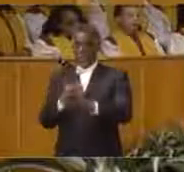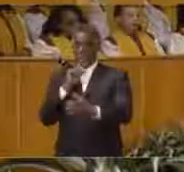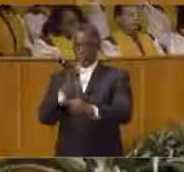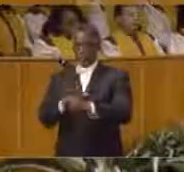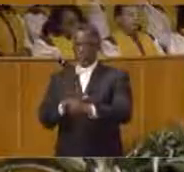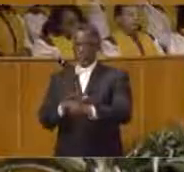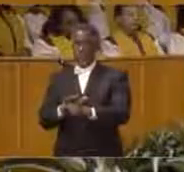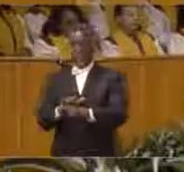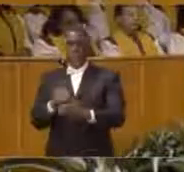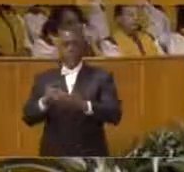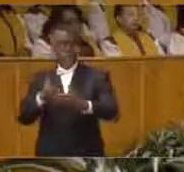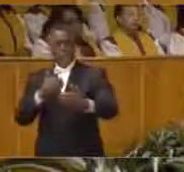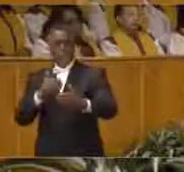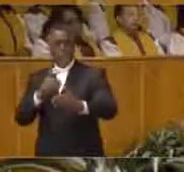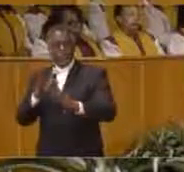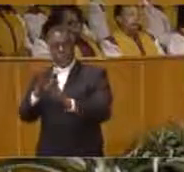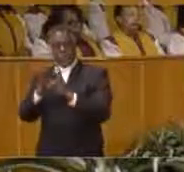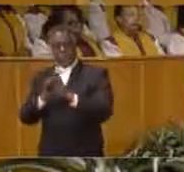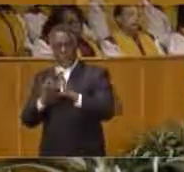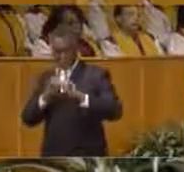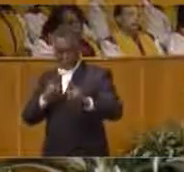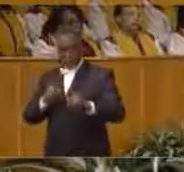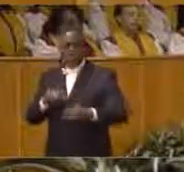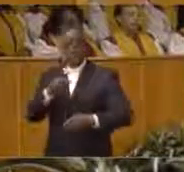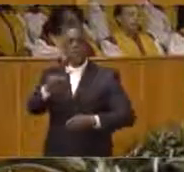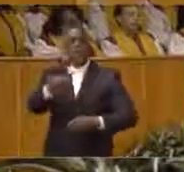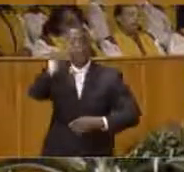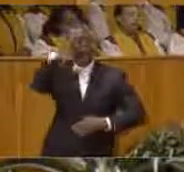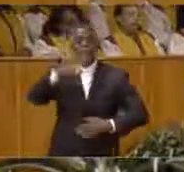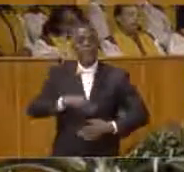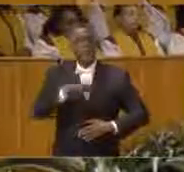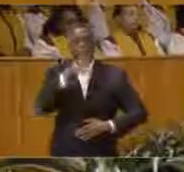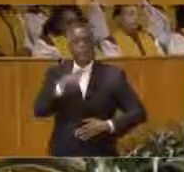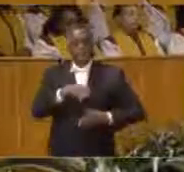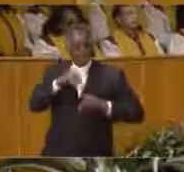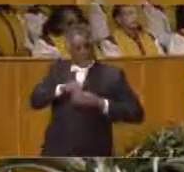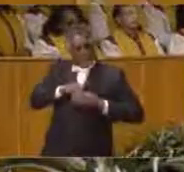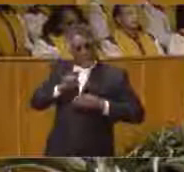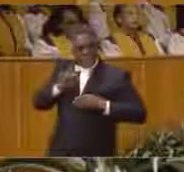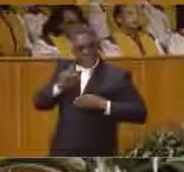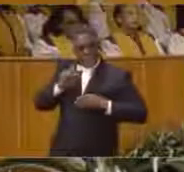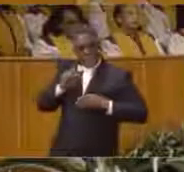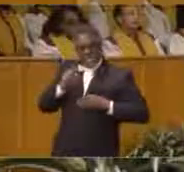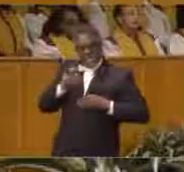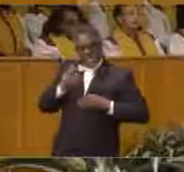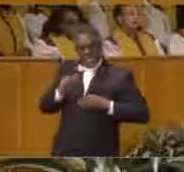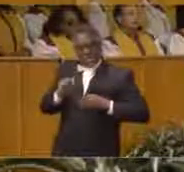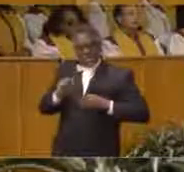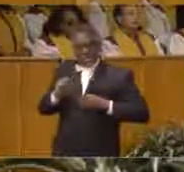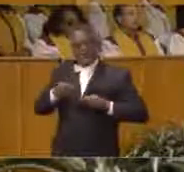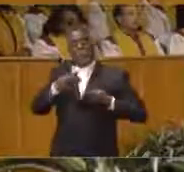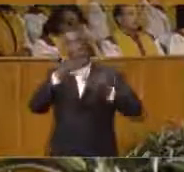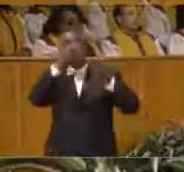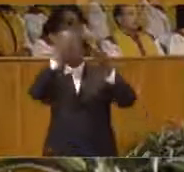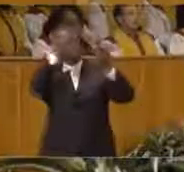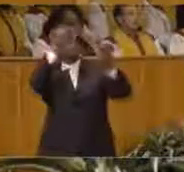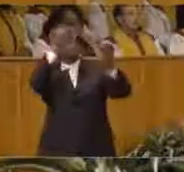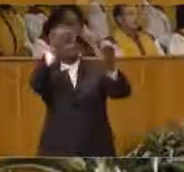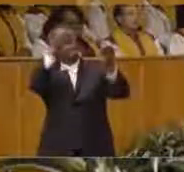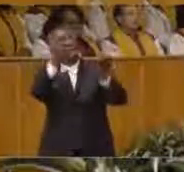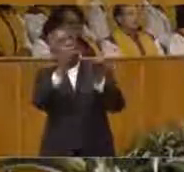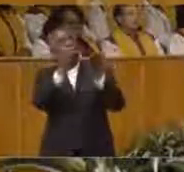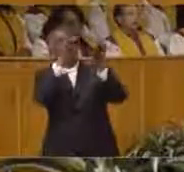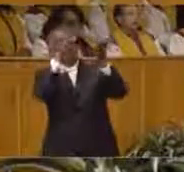was a commandment to give, that men and women instinctively brought offerings to the Lord. Make sure you see